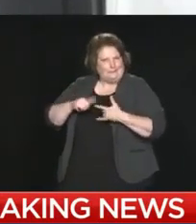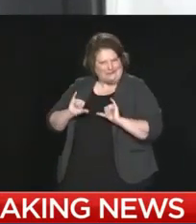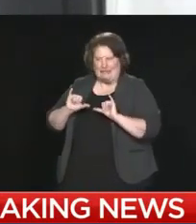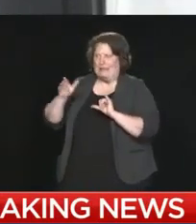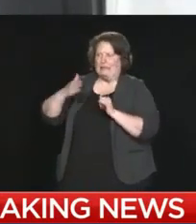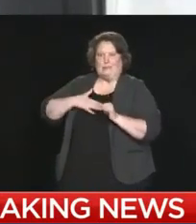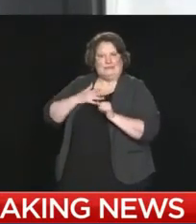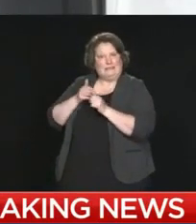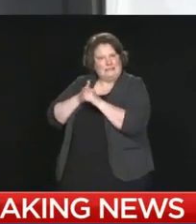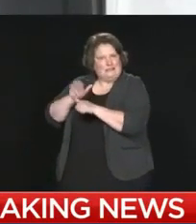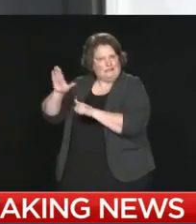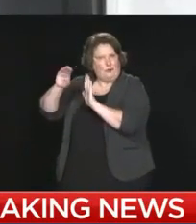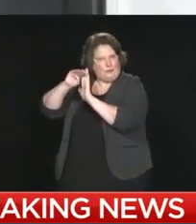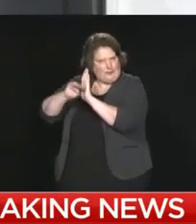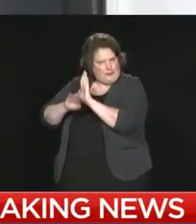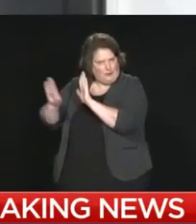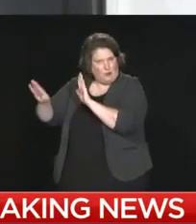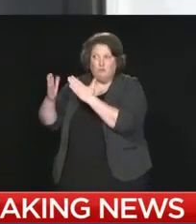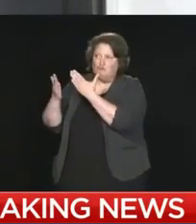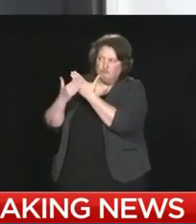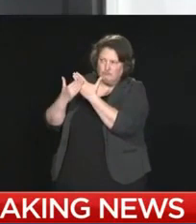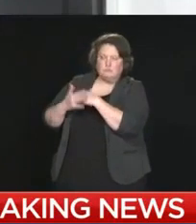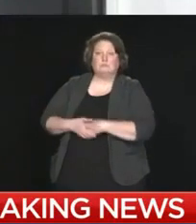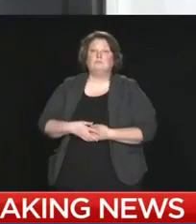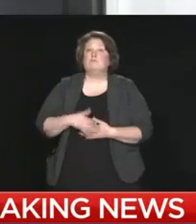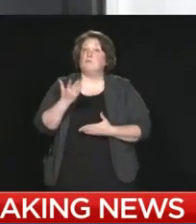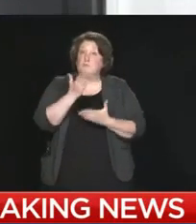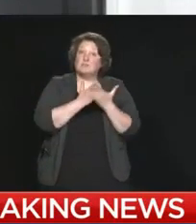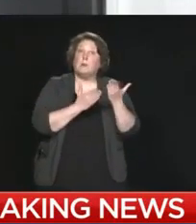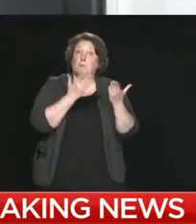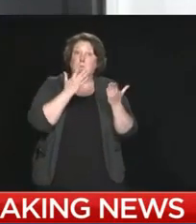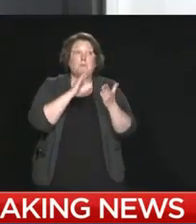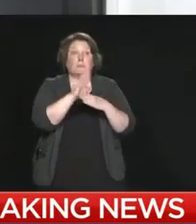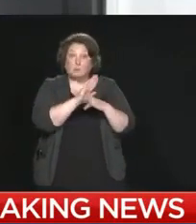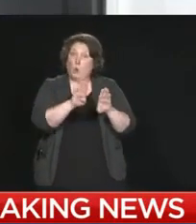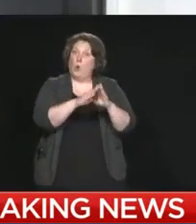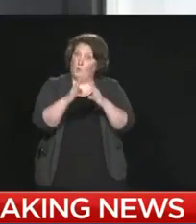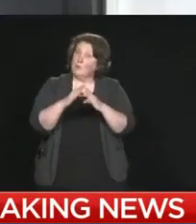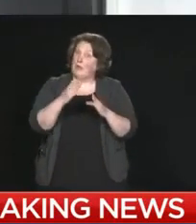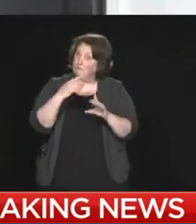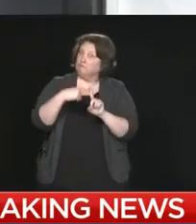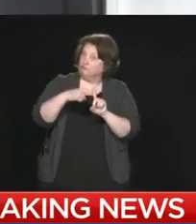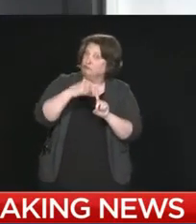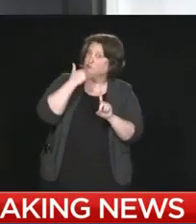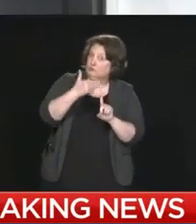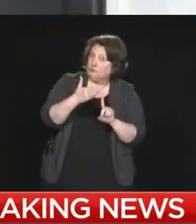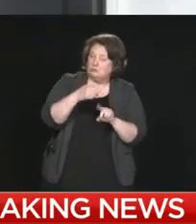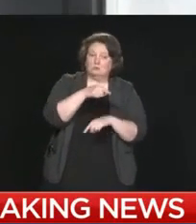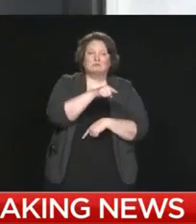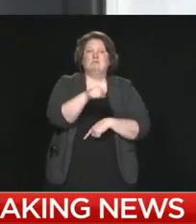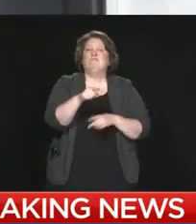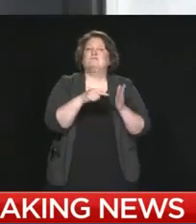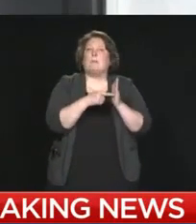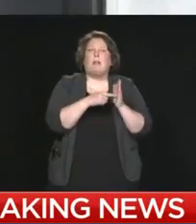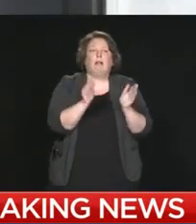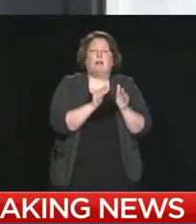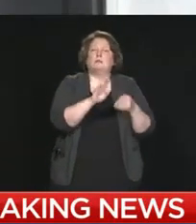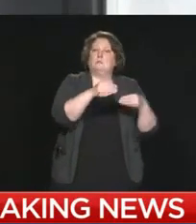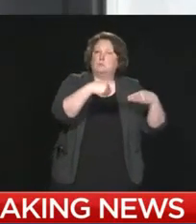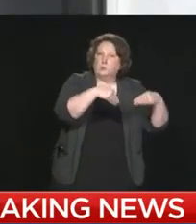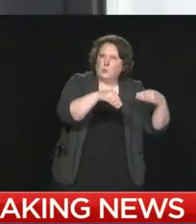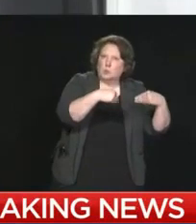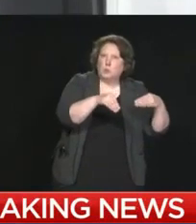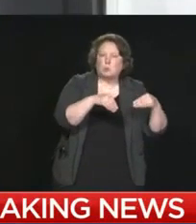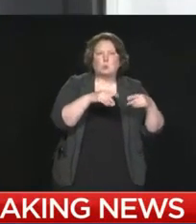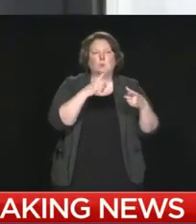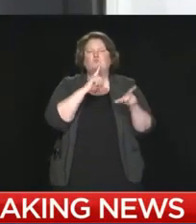this is great news. Small businesses, retailers, and entrepreneurs play an essential role in